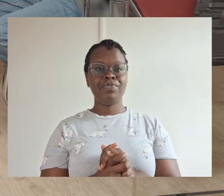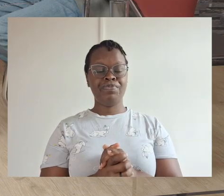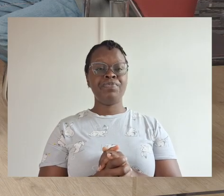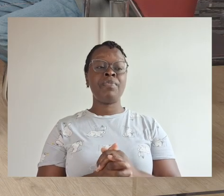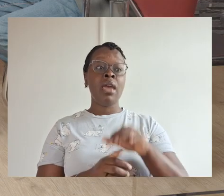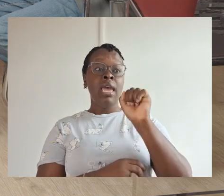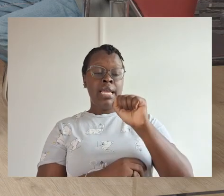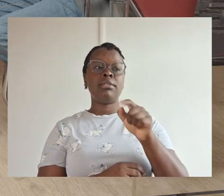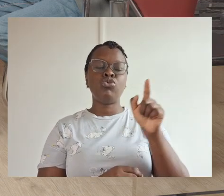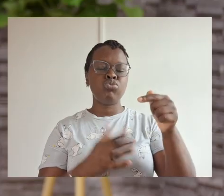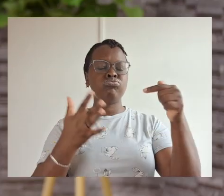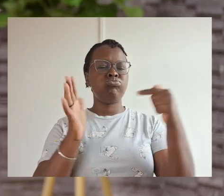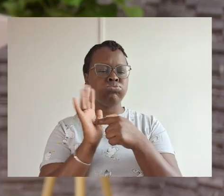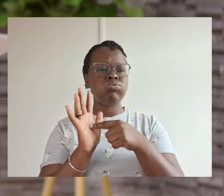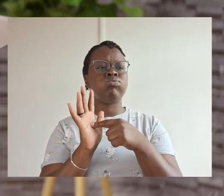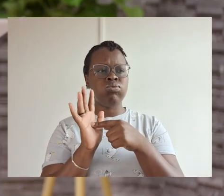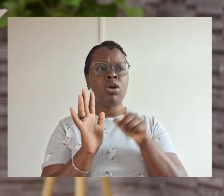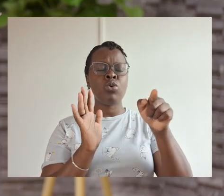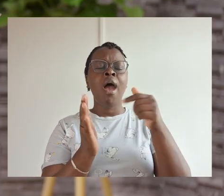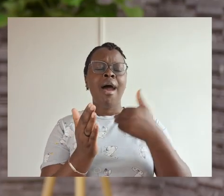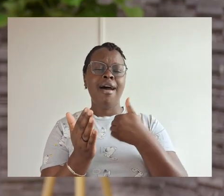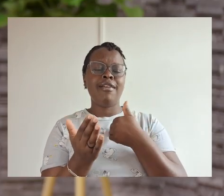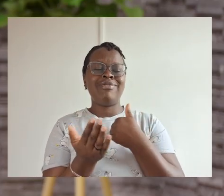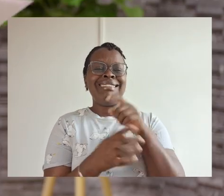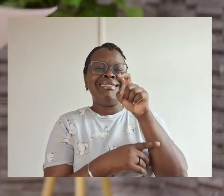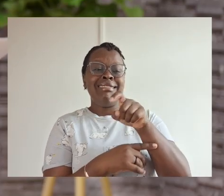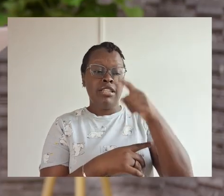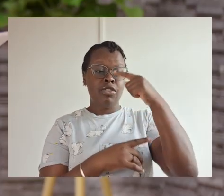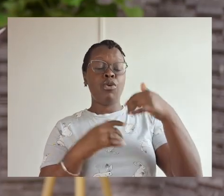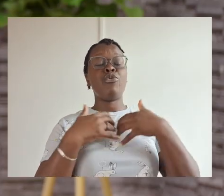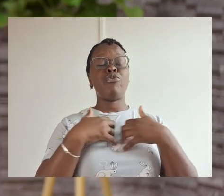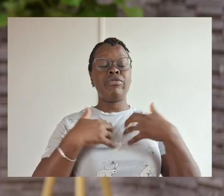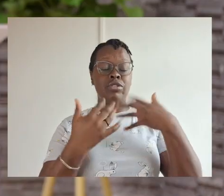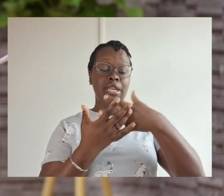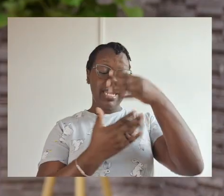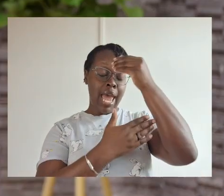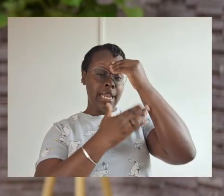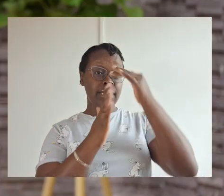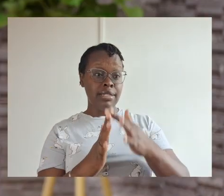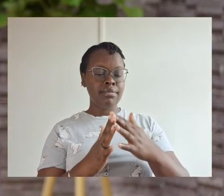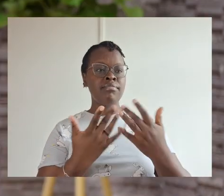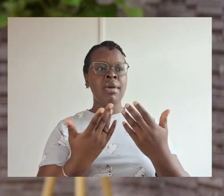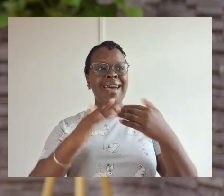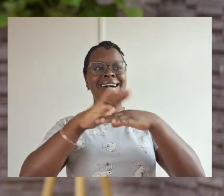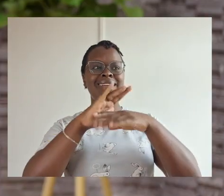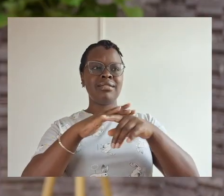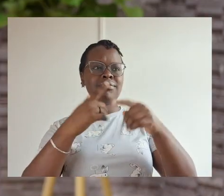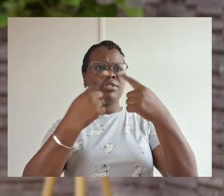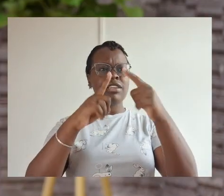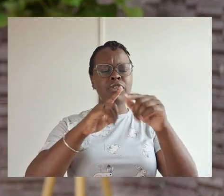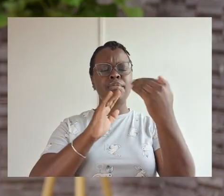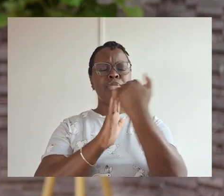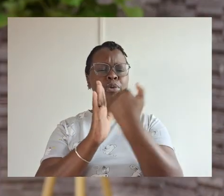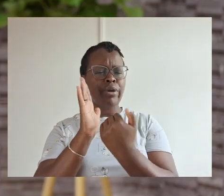this demand that you're talking about? Clearly, there's the need for refugee learners to actually be onboarded into some of these programs. How can